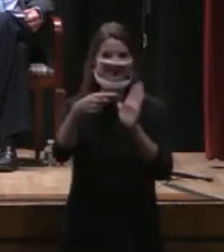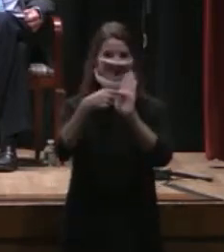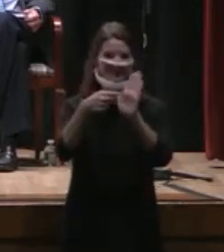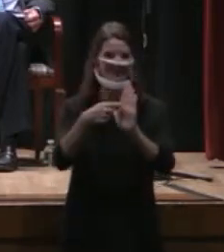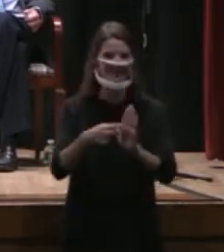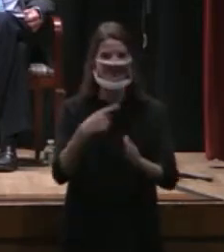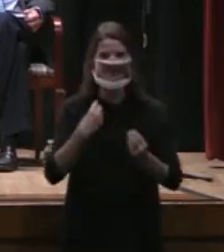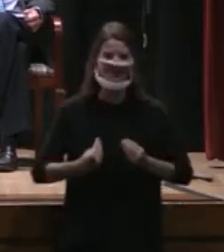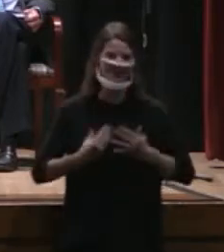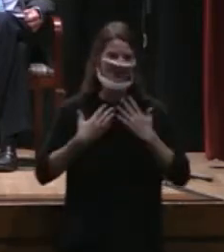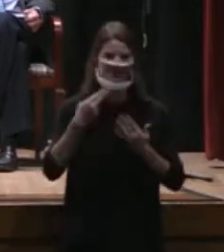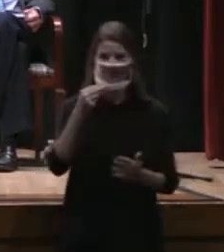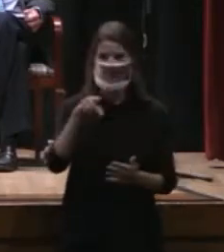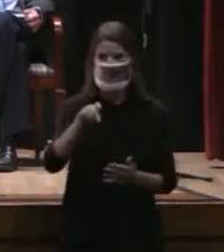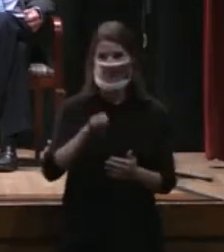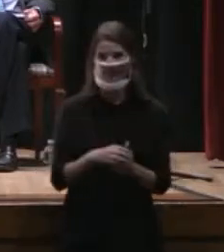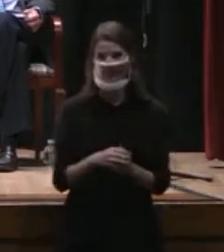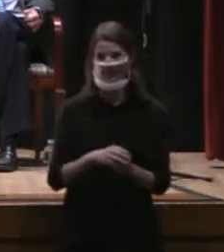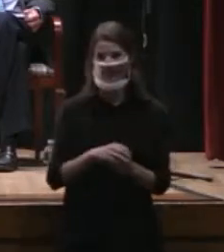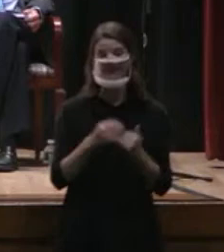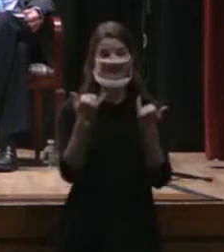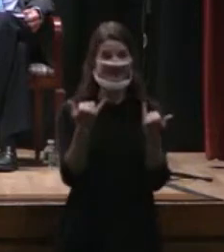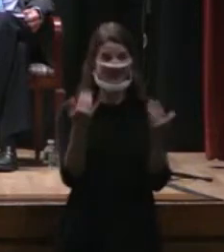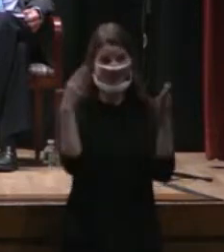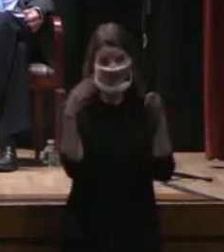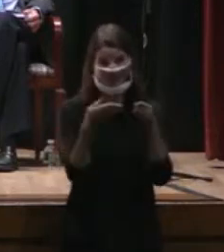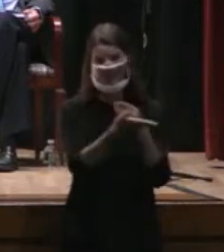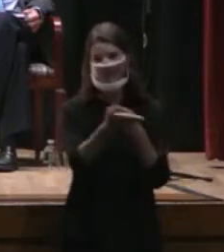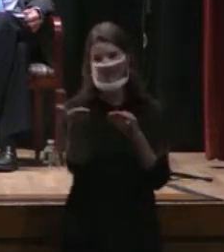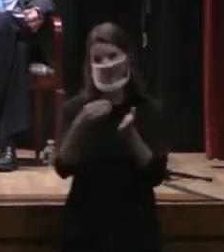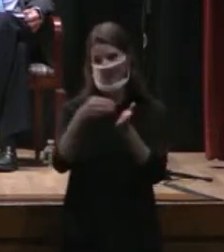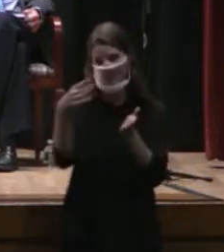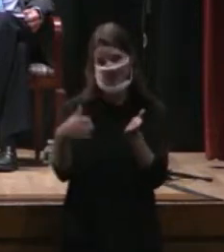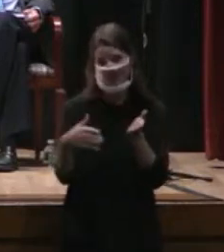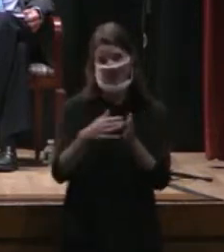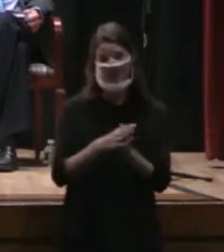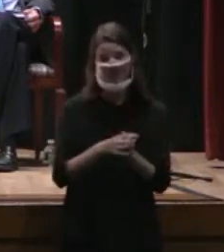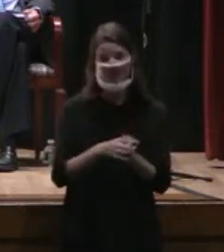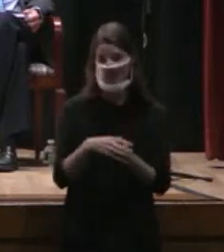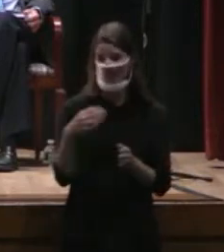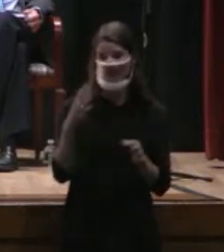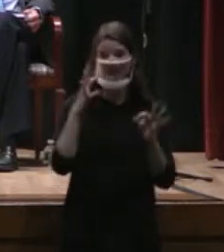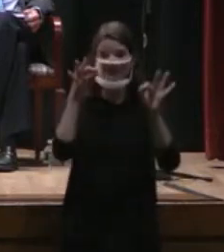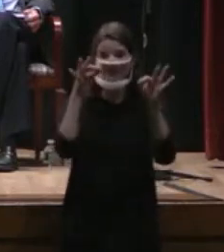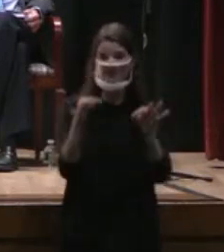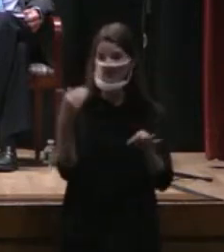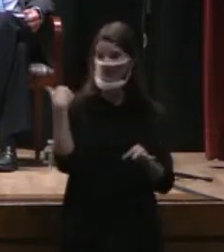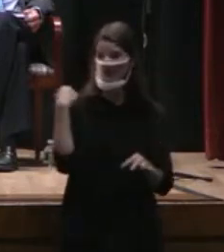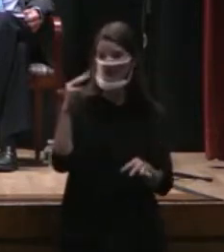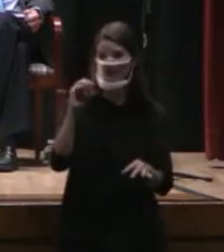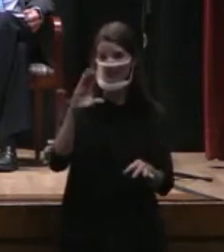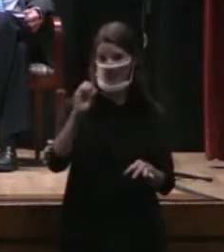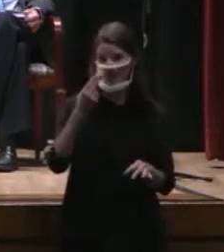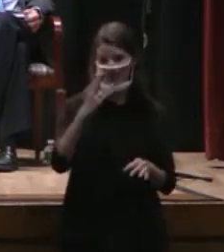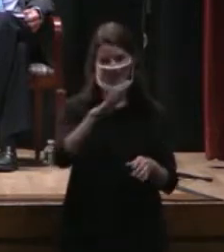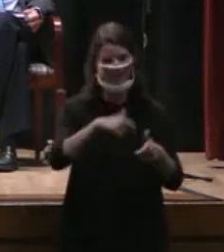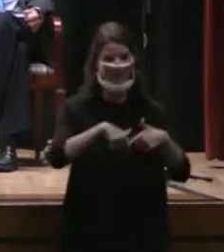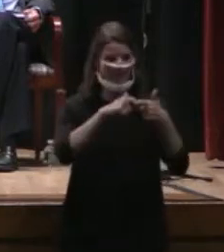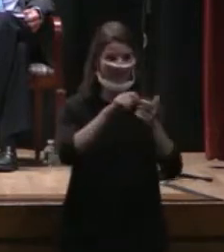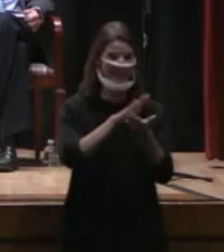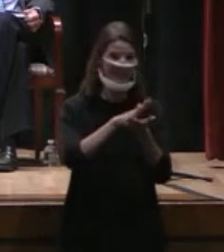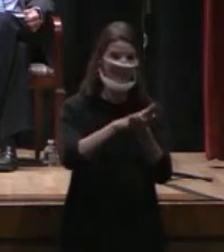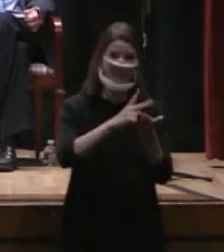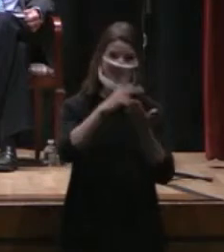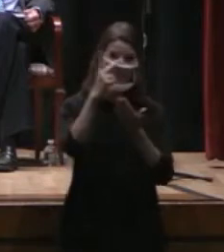responses. Our students. In March, after decisions were made to pause our academic